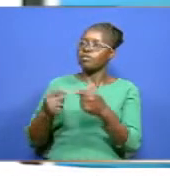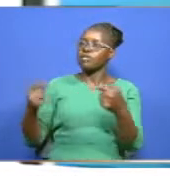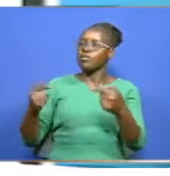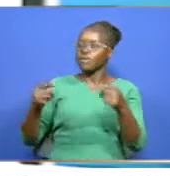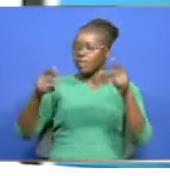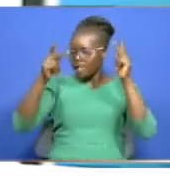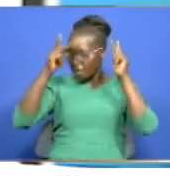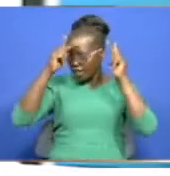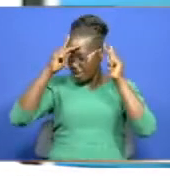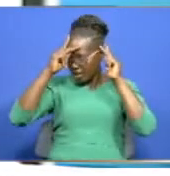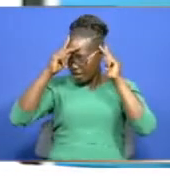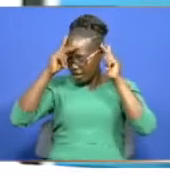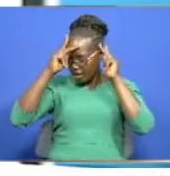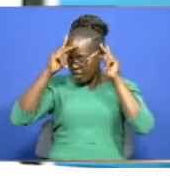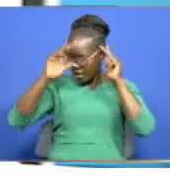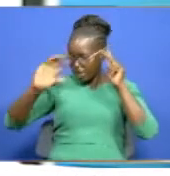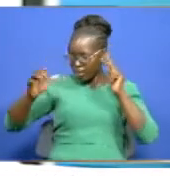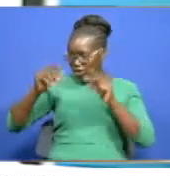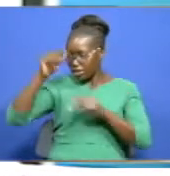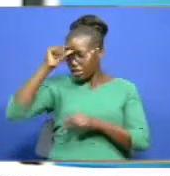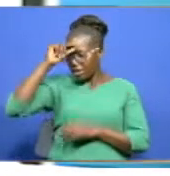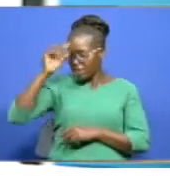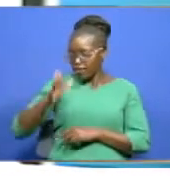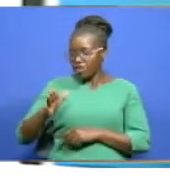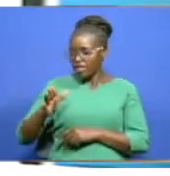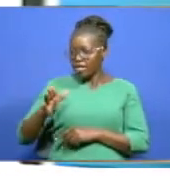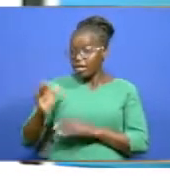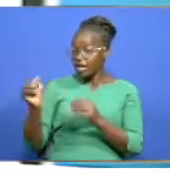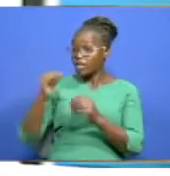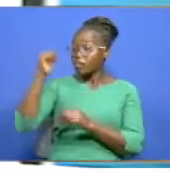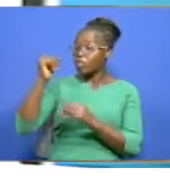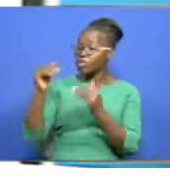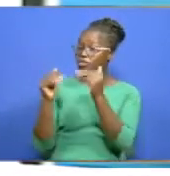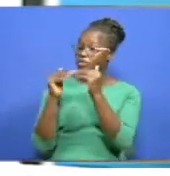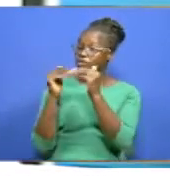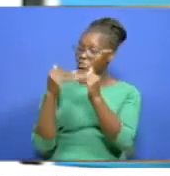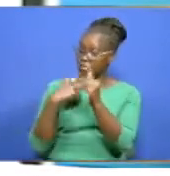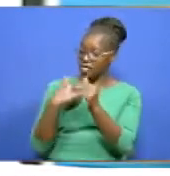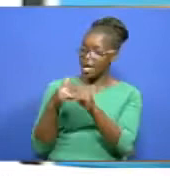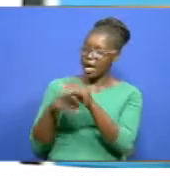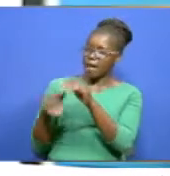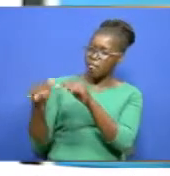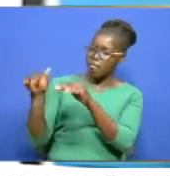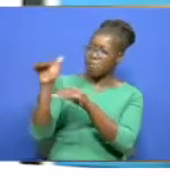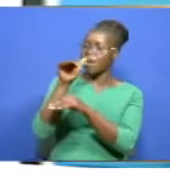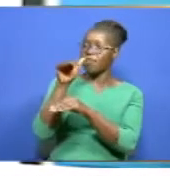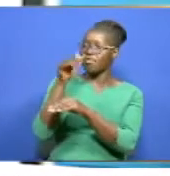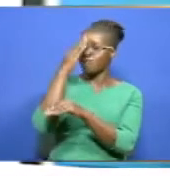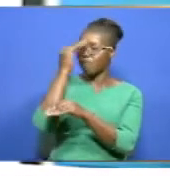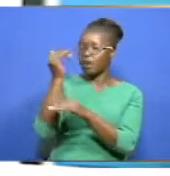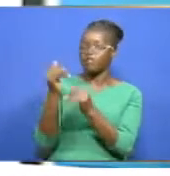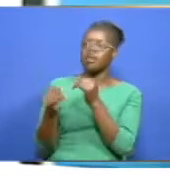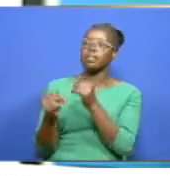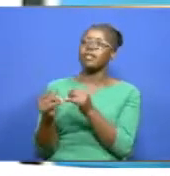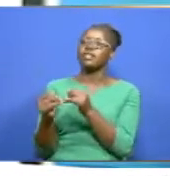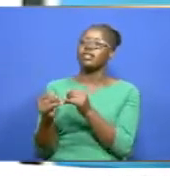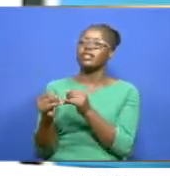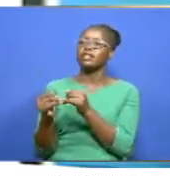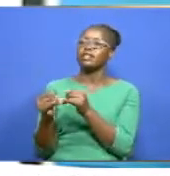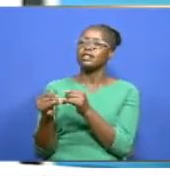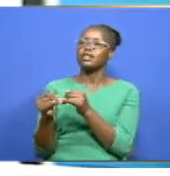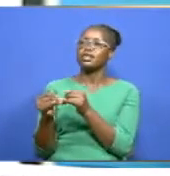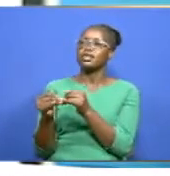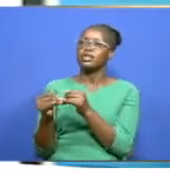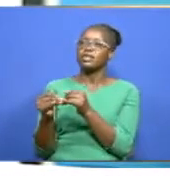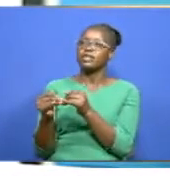County. Uh-huh. And so in terms of political leverage, mm-hmm. I am above. Because in the ultimate end, you know, when you look at